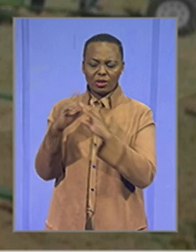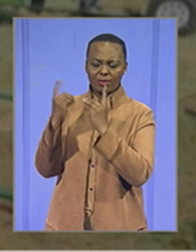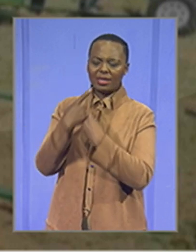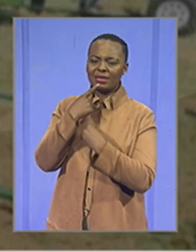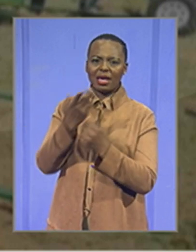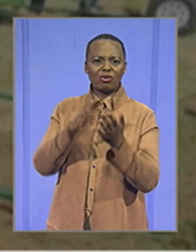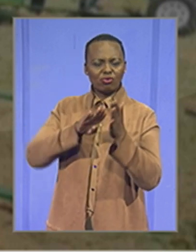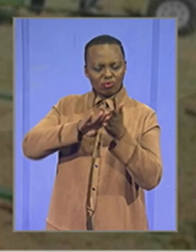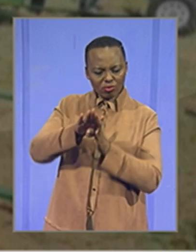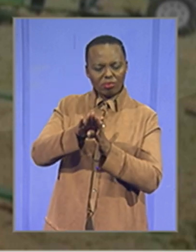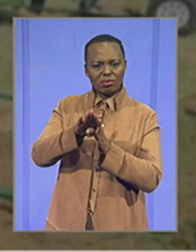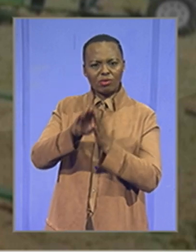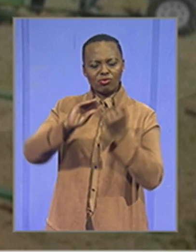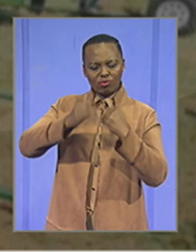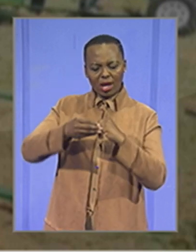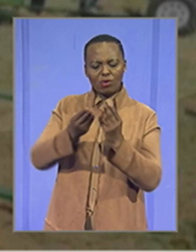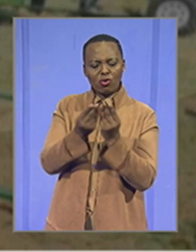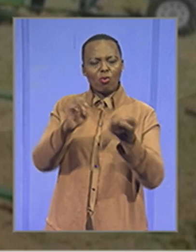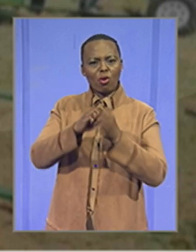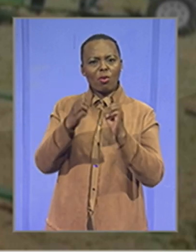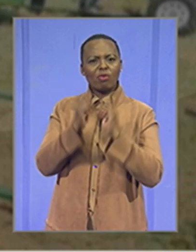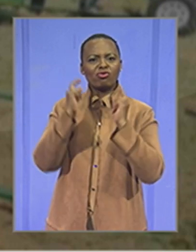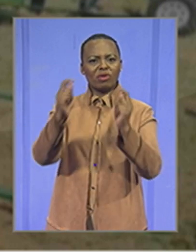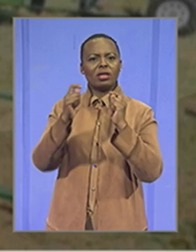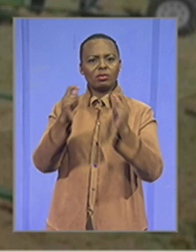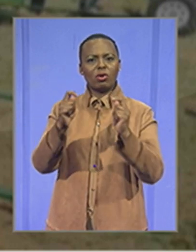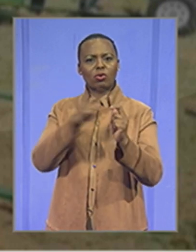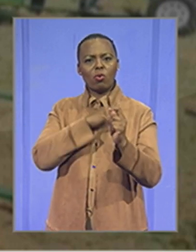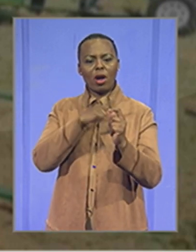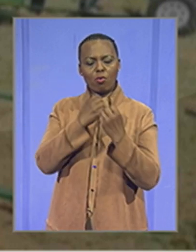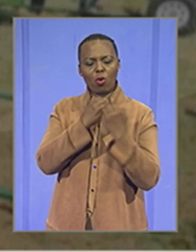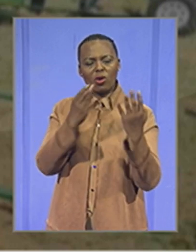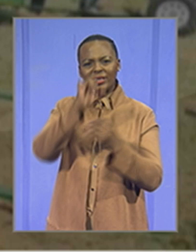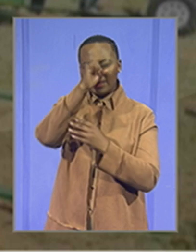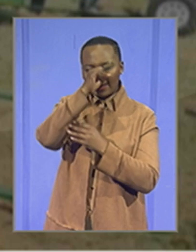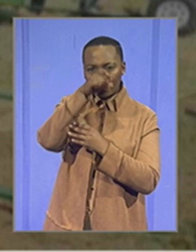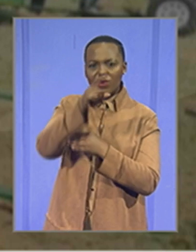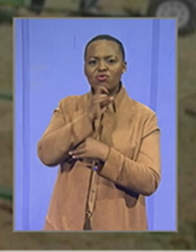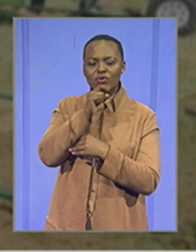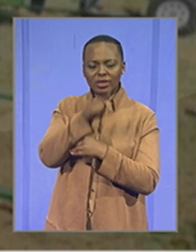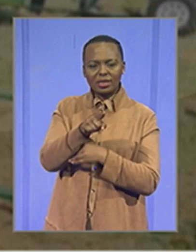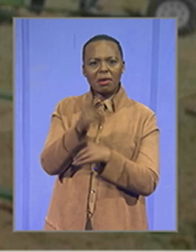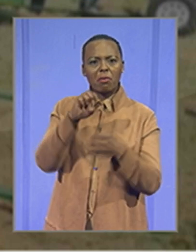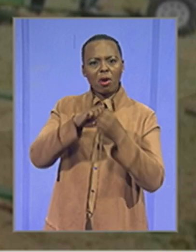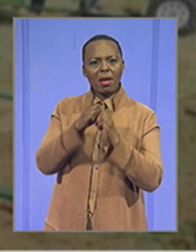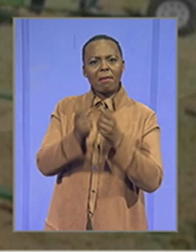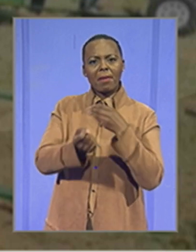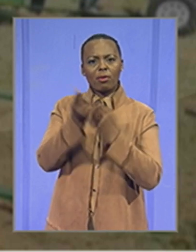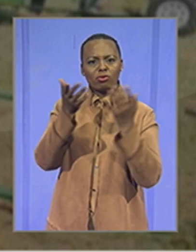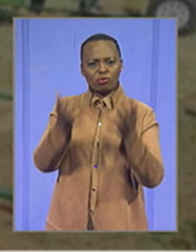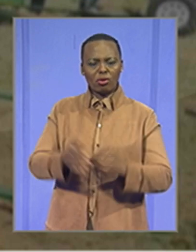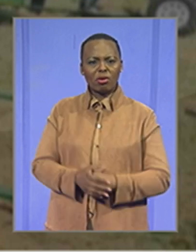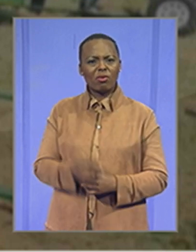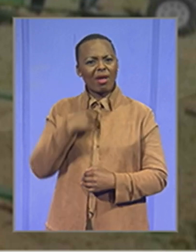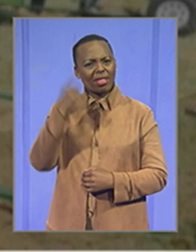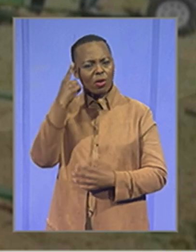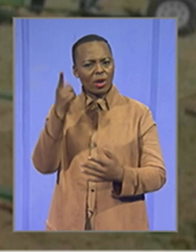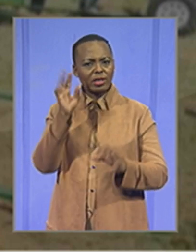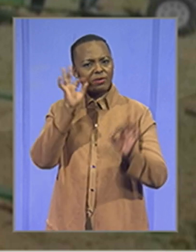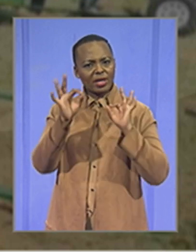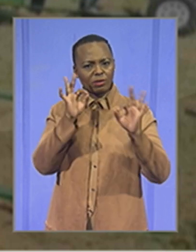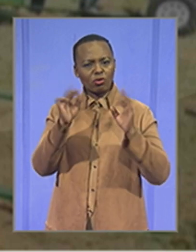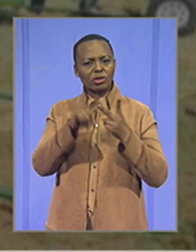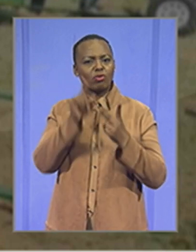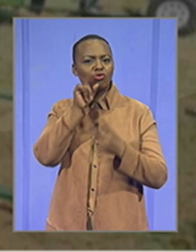imolola mathata a dipalangwa a baamogedi ba dikaraki ba itemogelang ona wena o bona jang kgato eno mme o tsibogile jana mo Facebook le